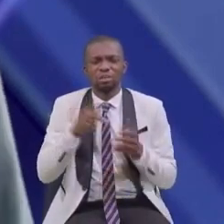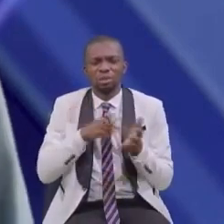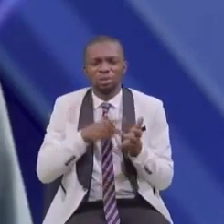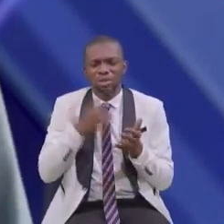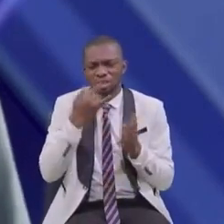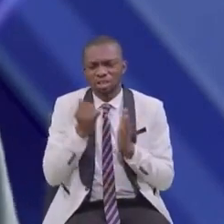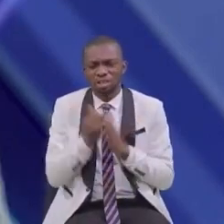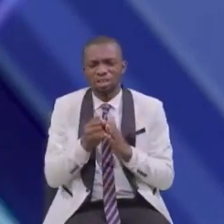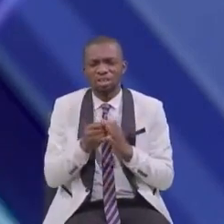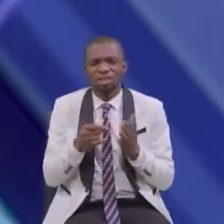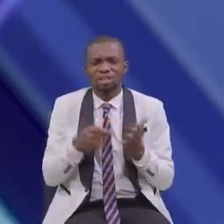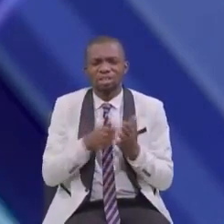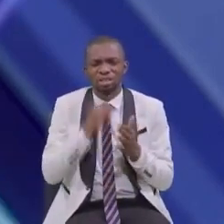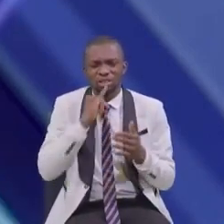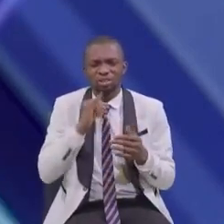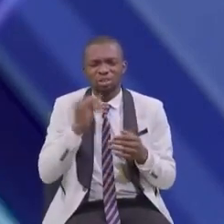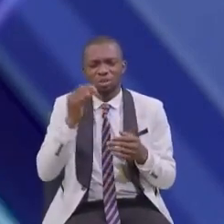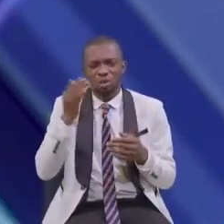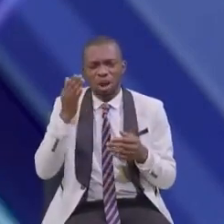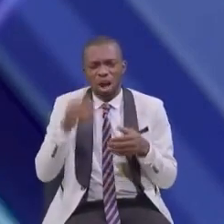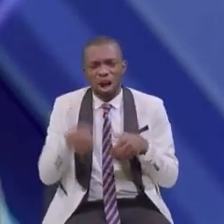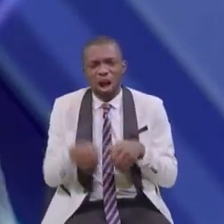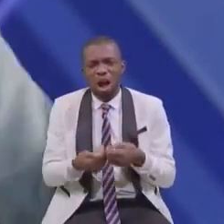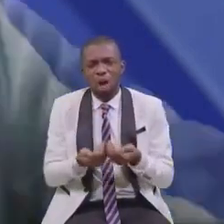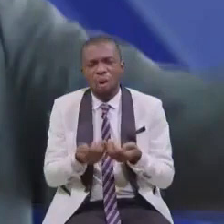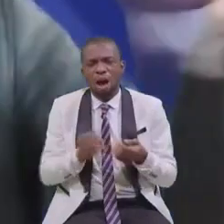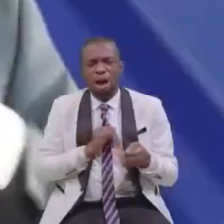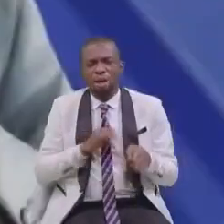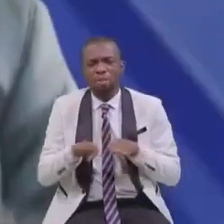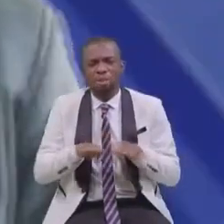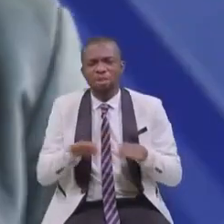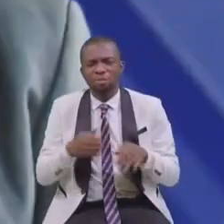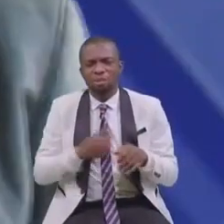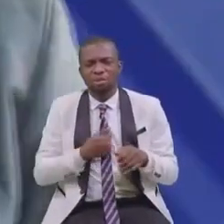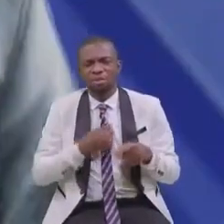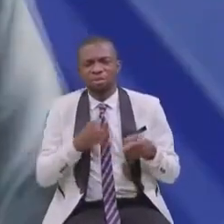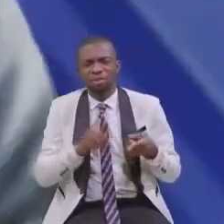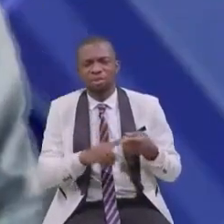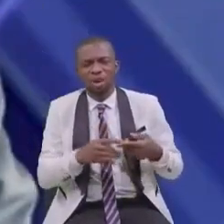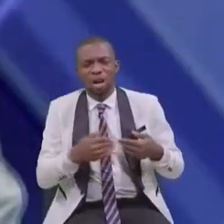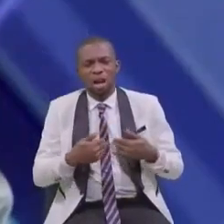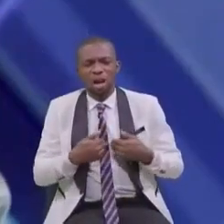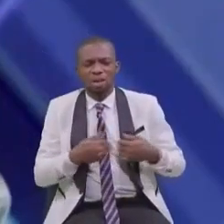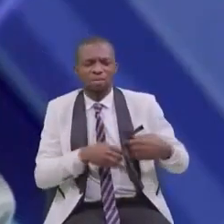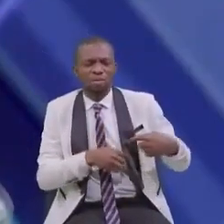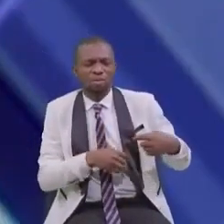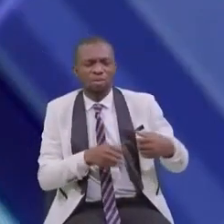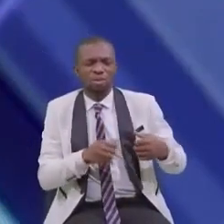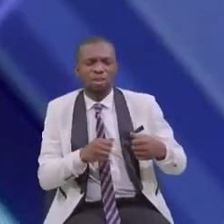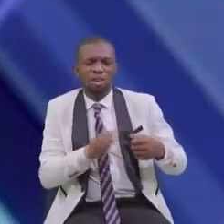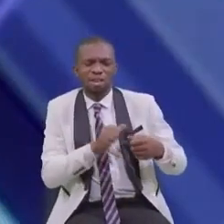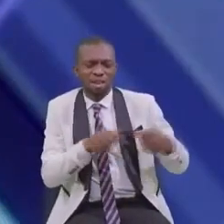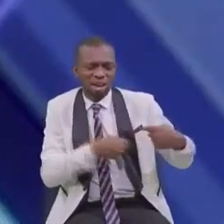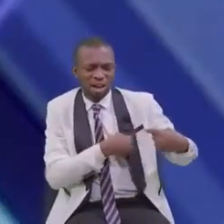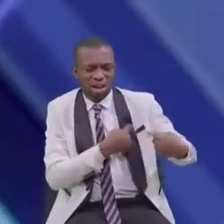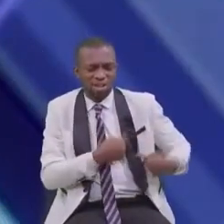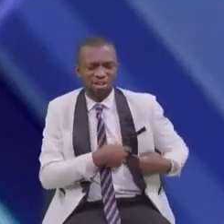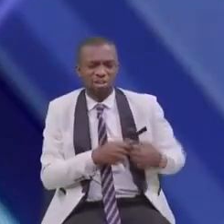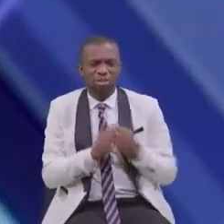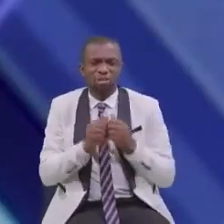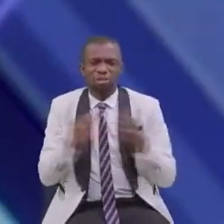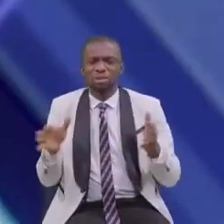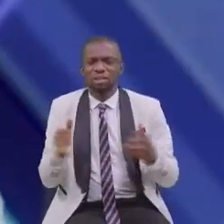conscience void of offense towards God, towards man. We will not do anything that we injure our conscience